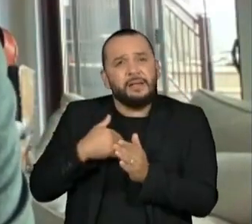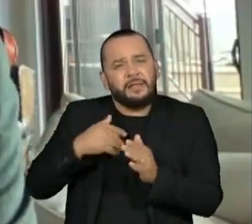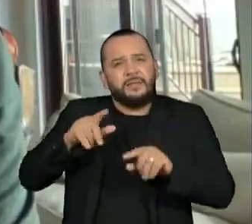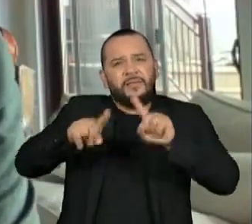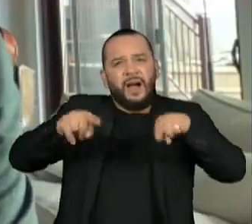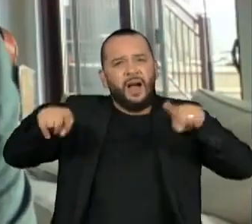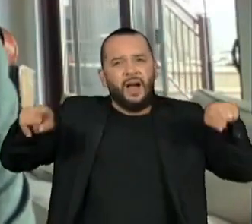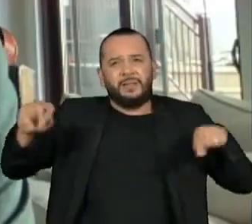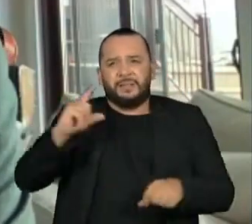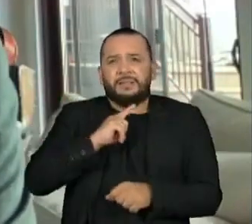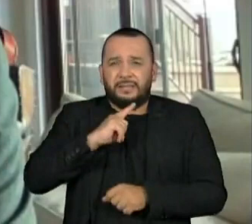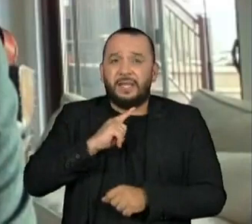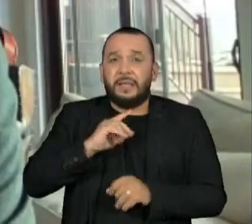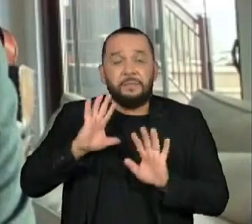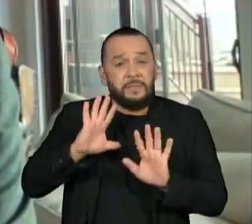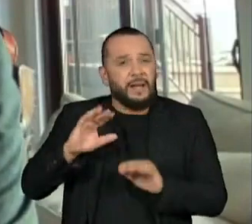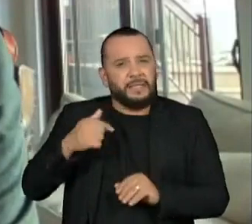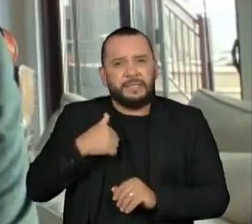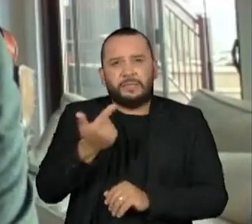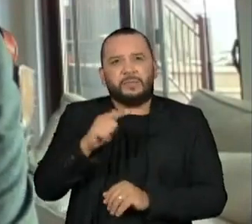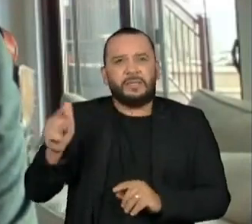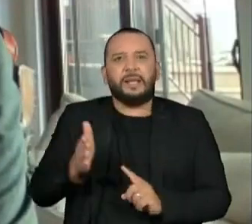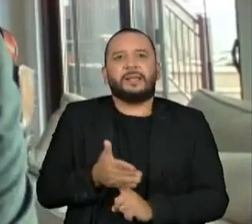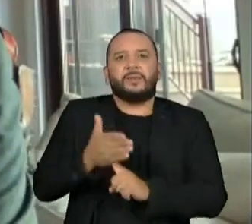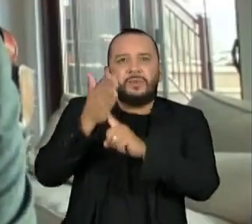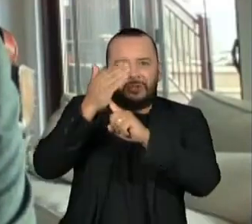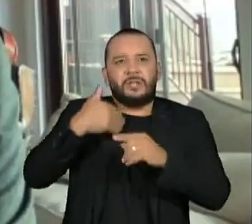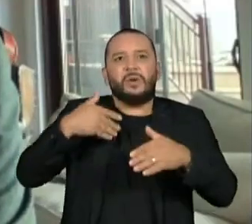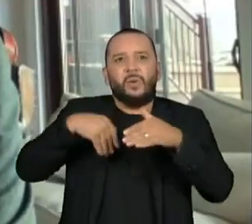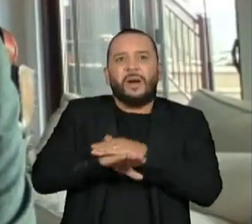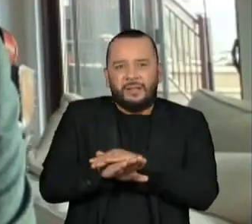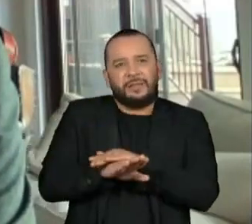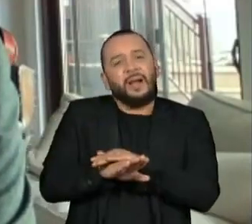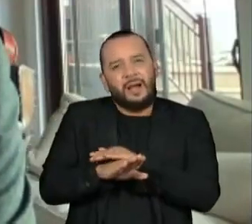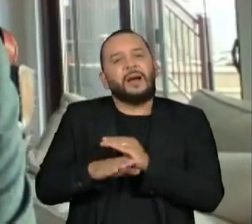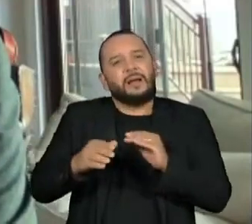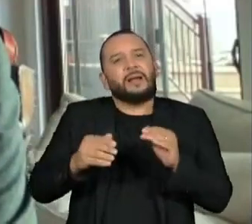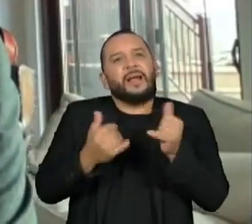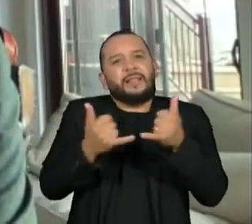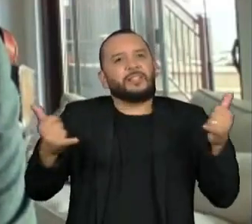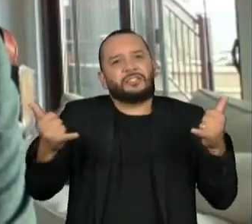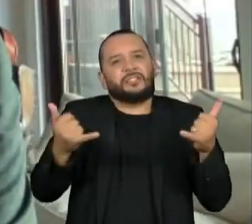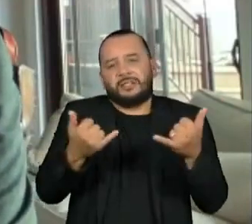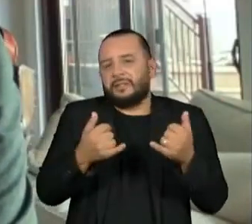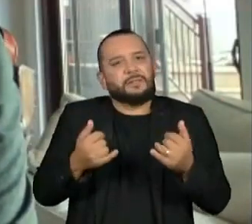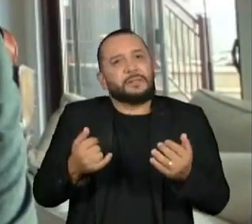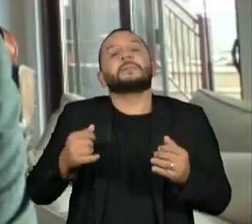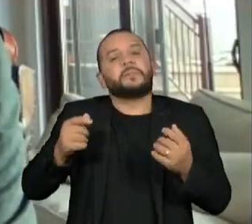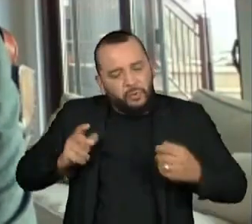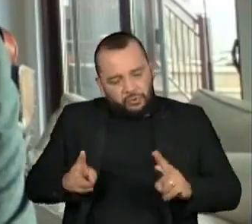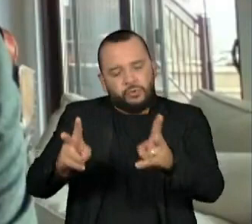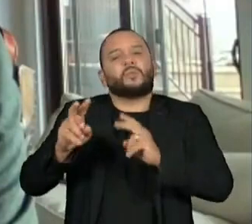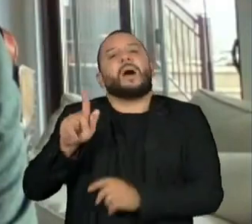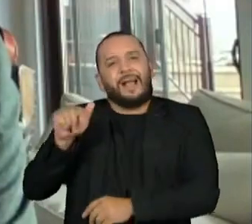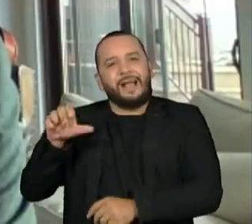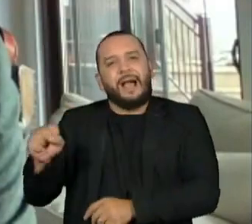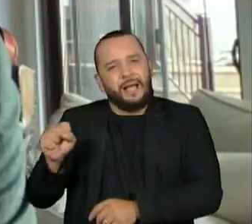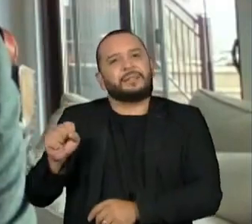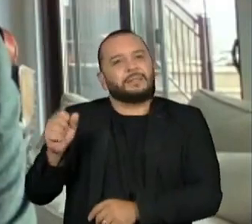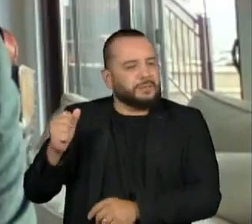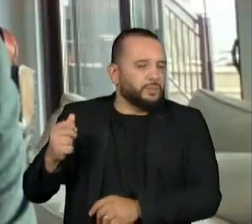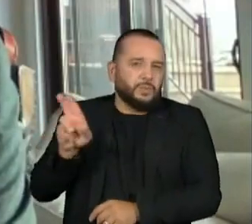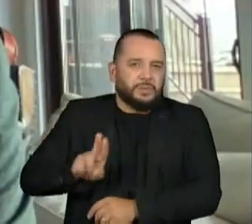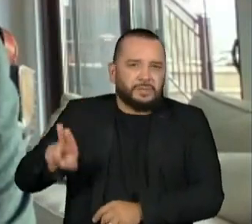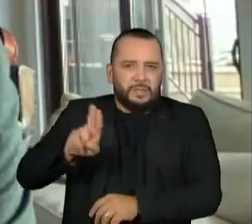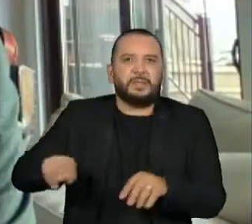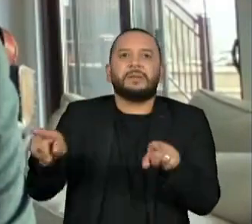lack storage technology, and therefore we have to continue to use natural gas and probably also